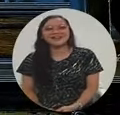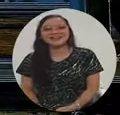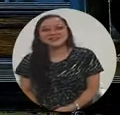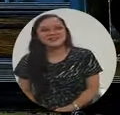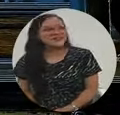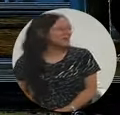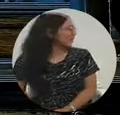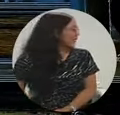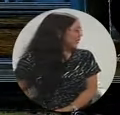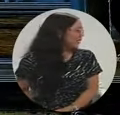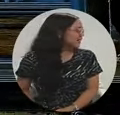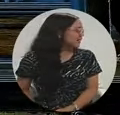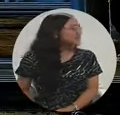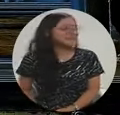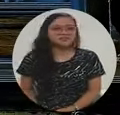dreamland.